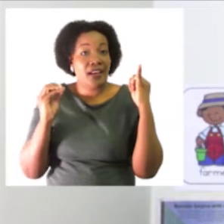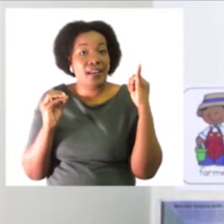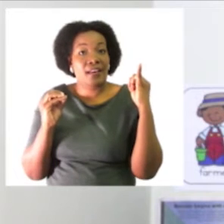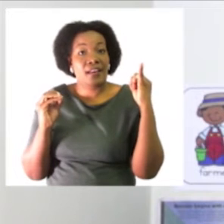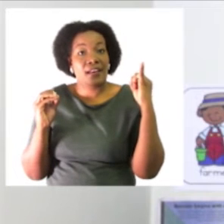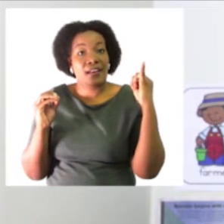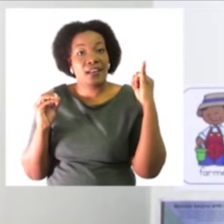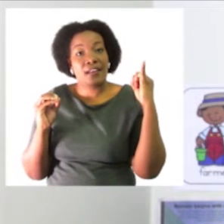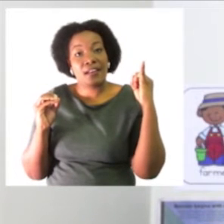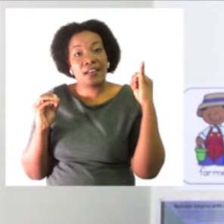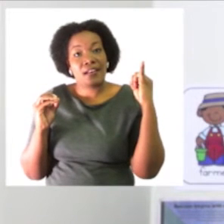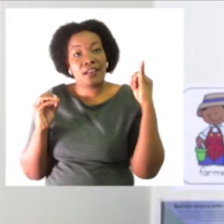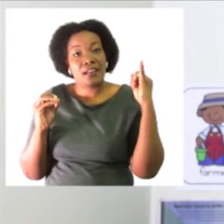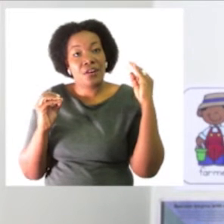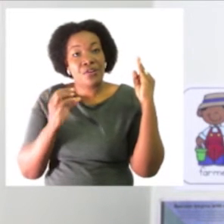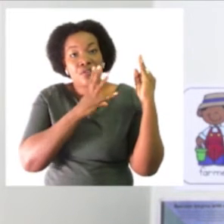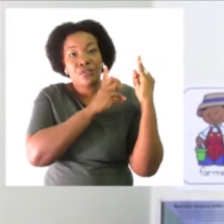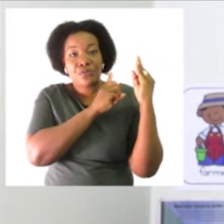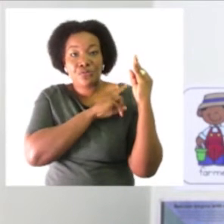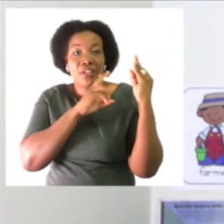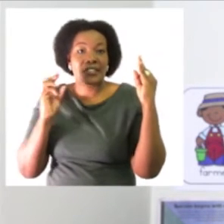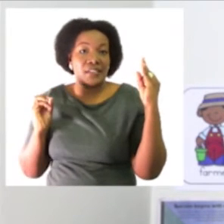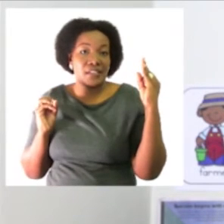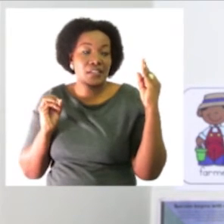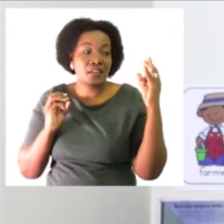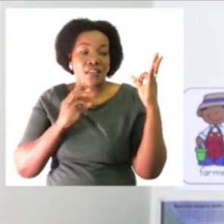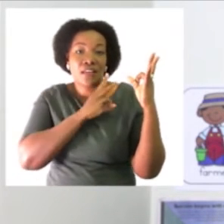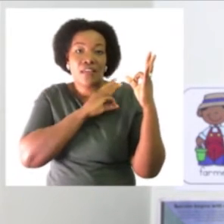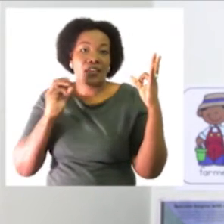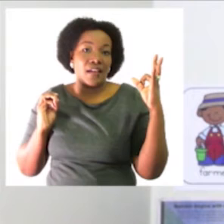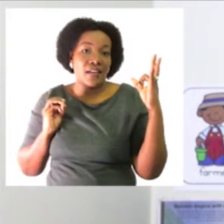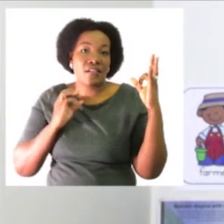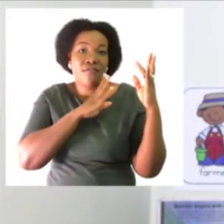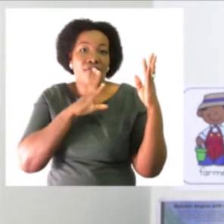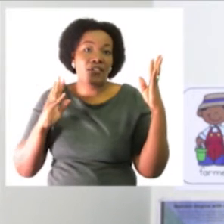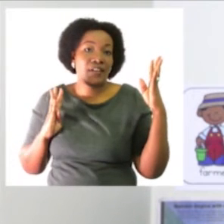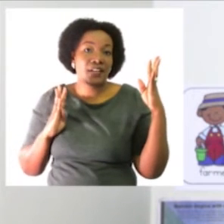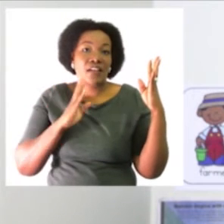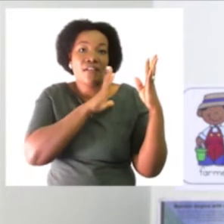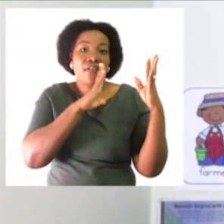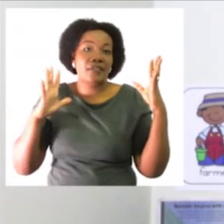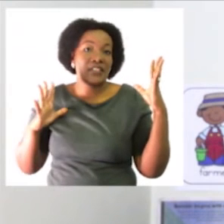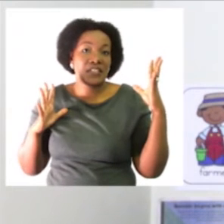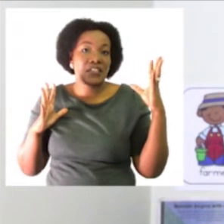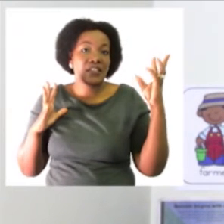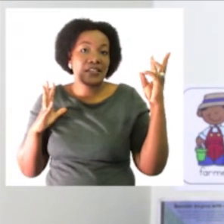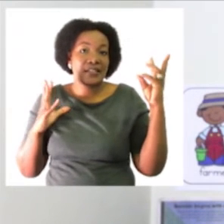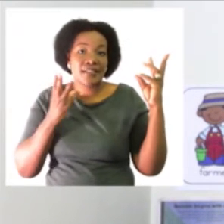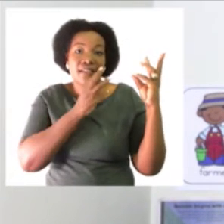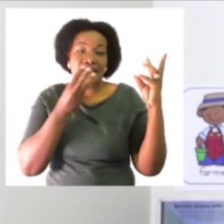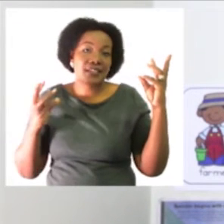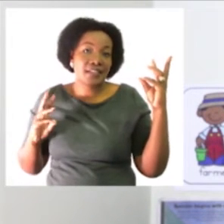together on your fingers. 10, 20, 30, 40, 50,